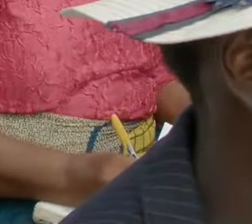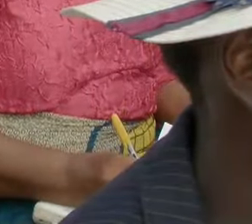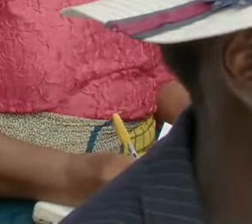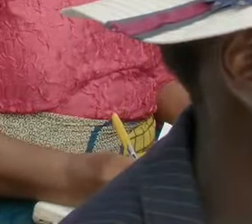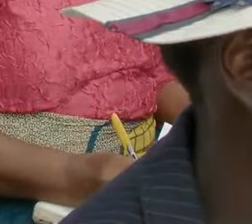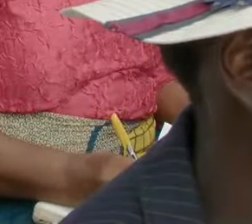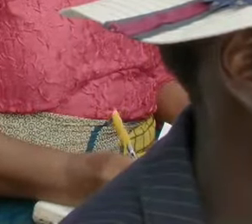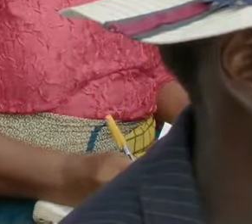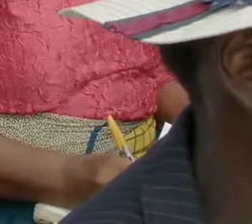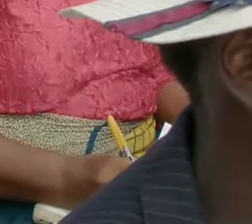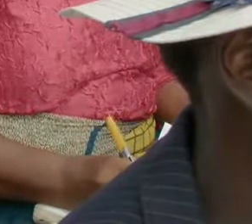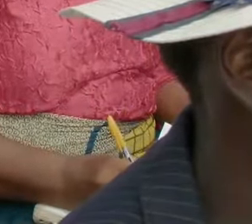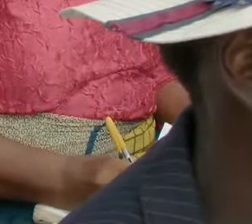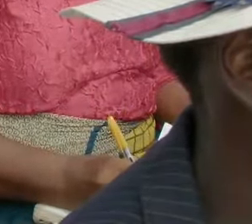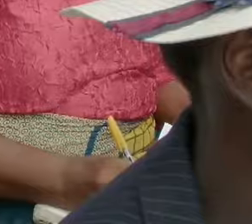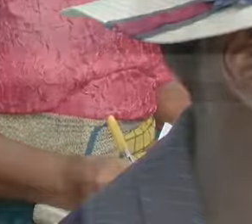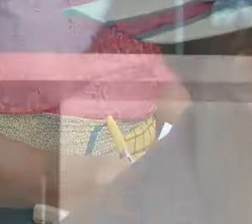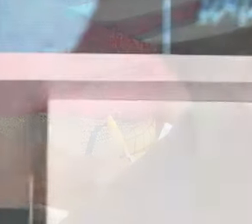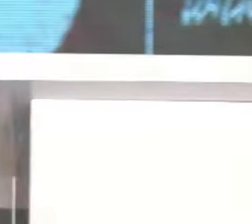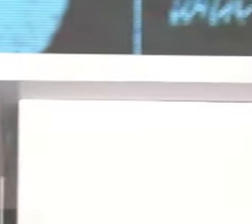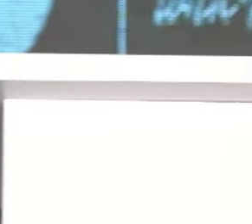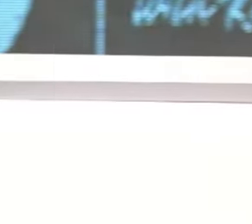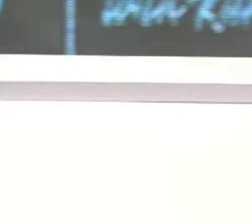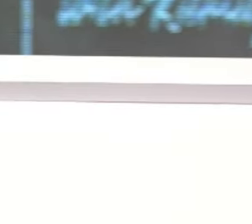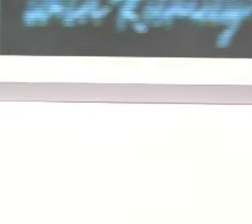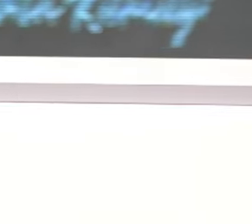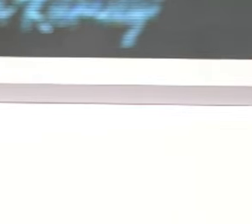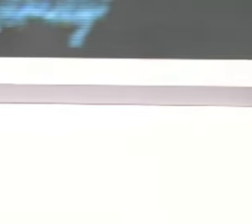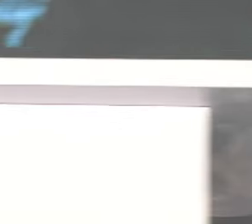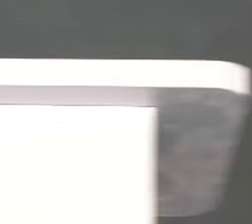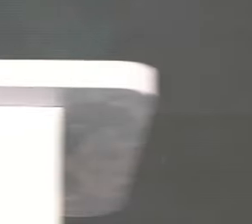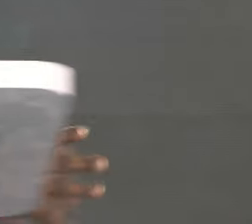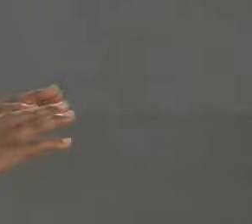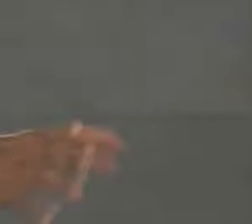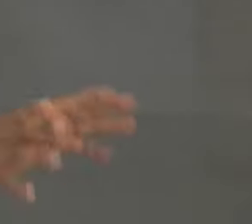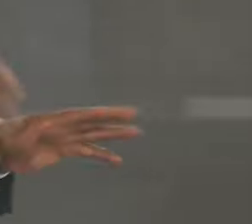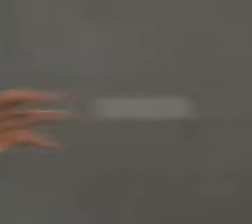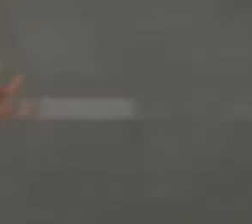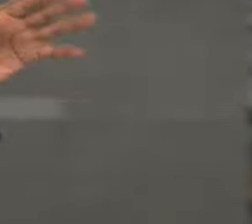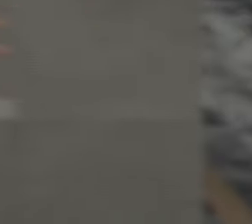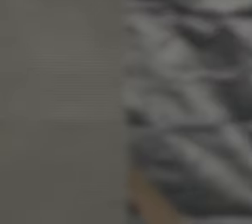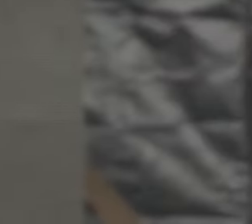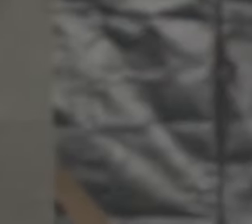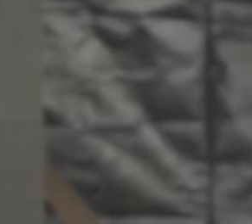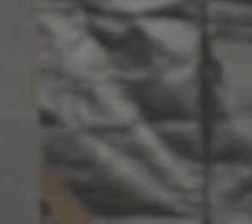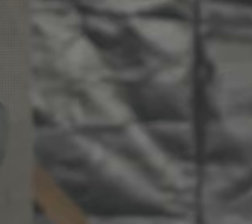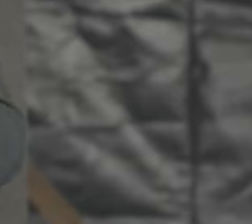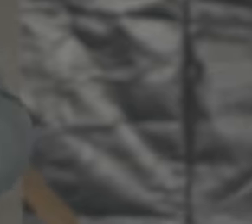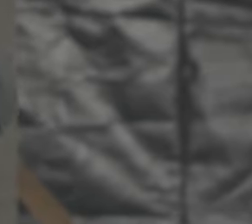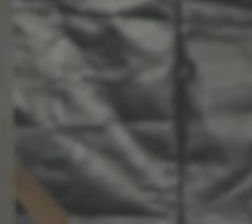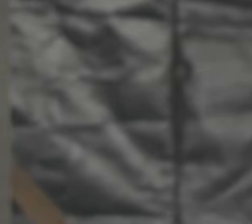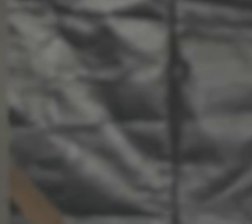them, and whenever the heat was too much, and whenever there's something contrary to what